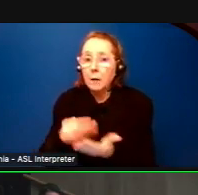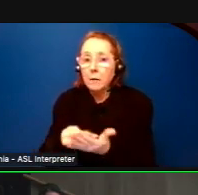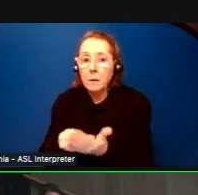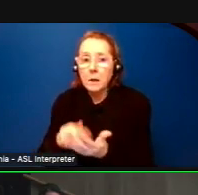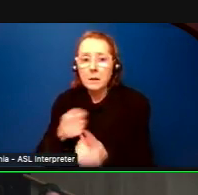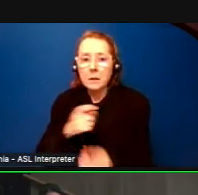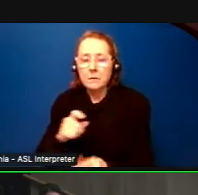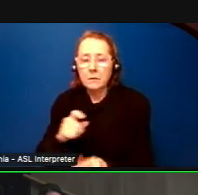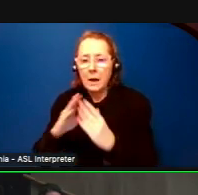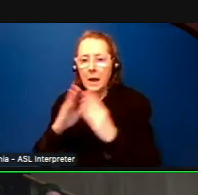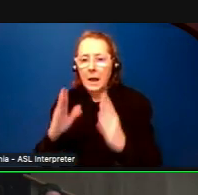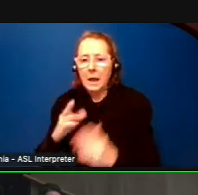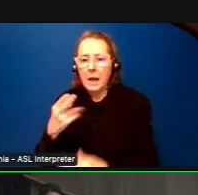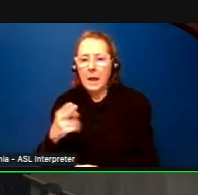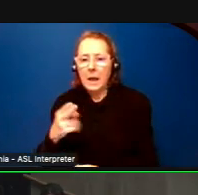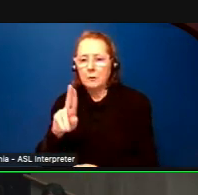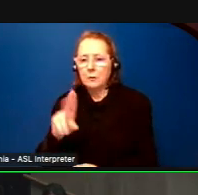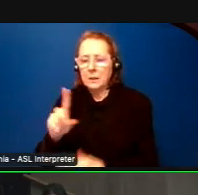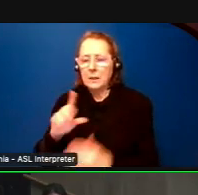and urban development.